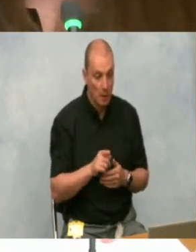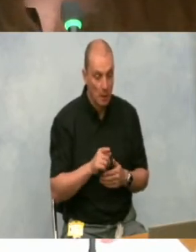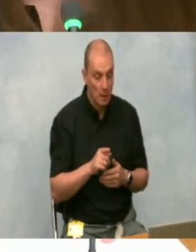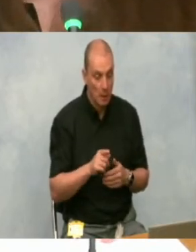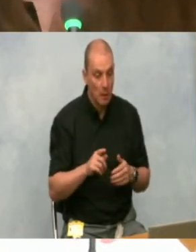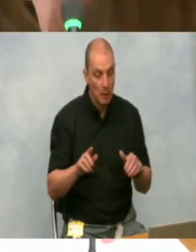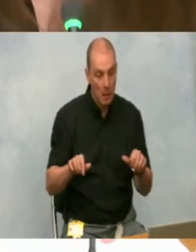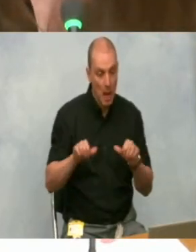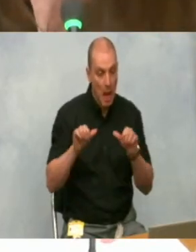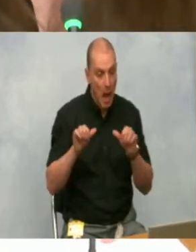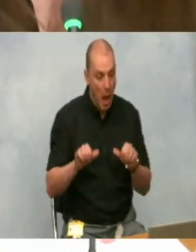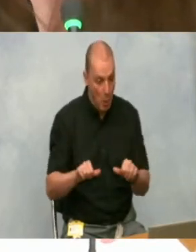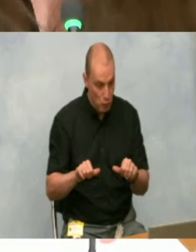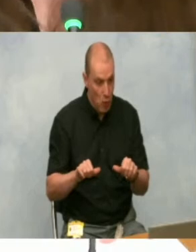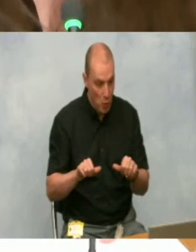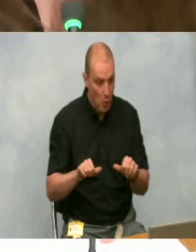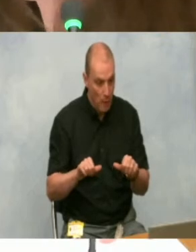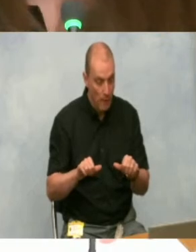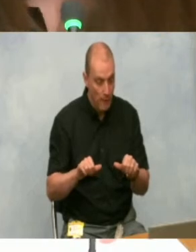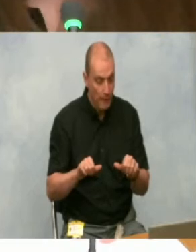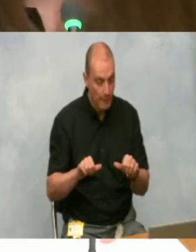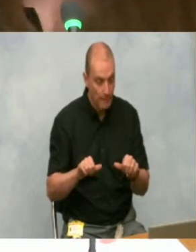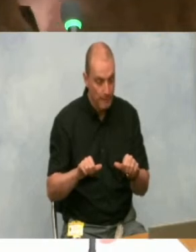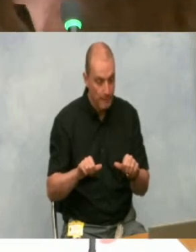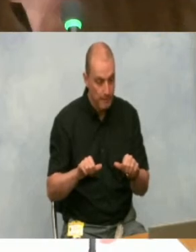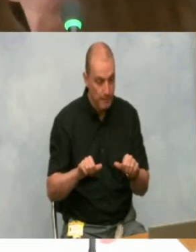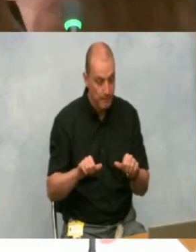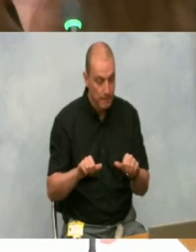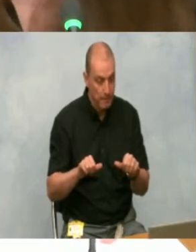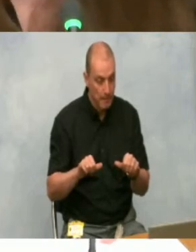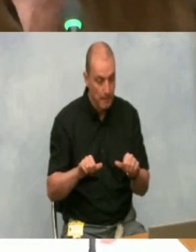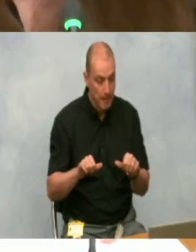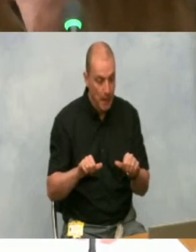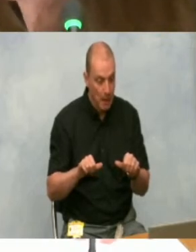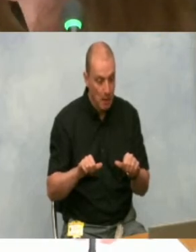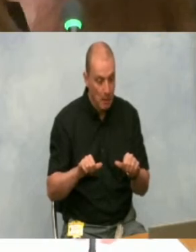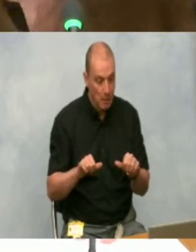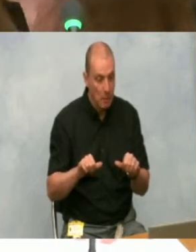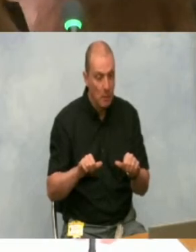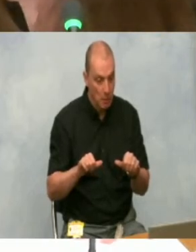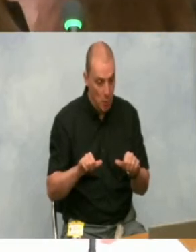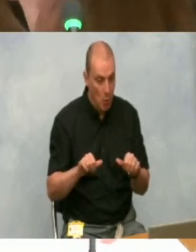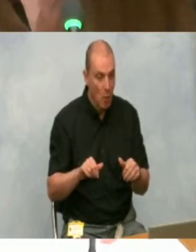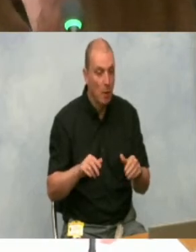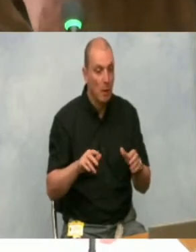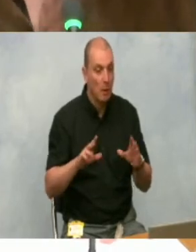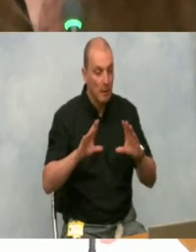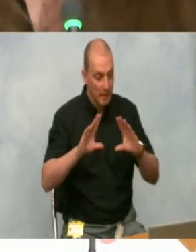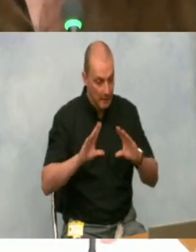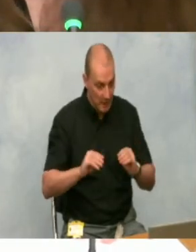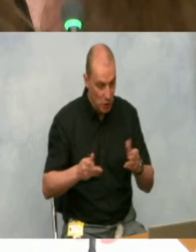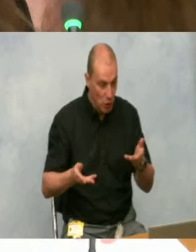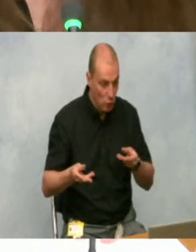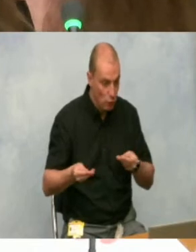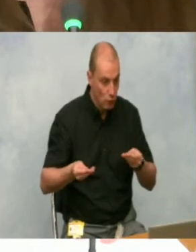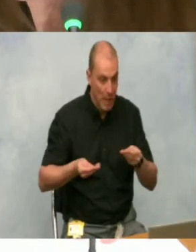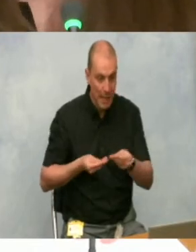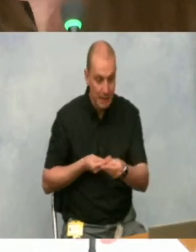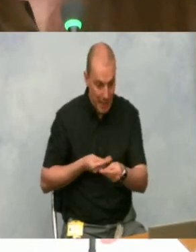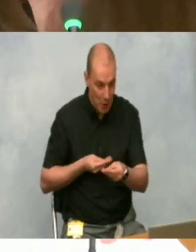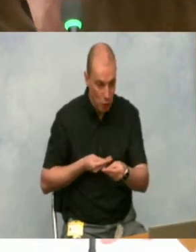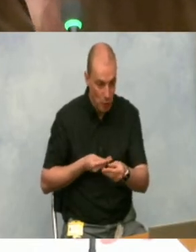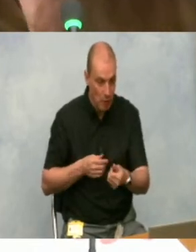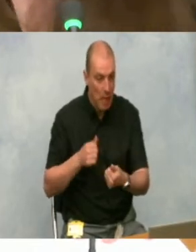granted to the Executive Director in conjunction with the Head of Administration and Legal Services to conclude the transaction in the appropriate manner and in the